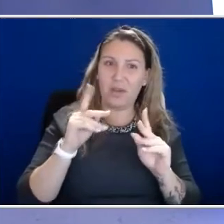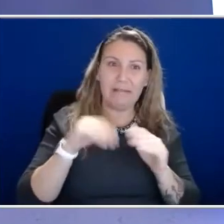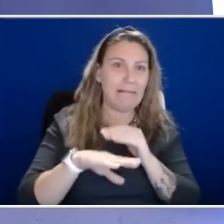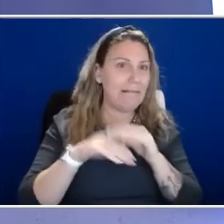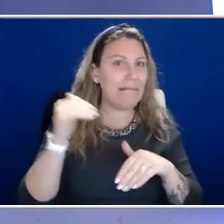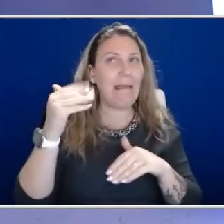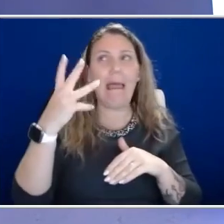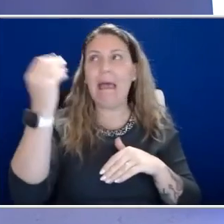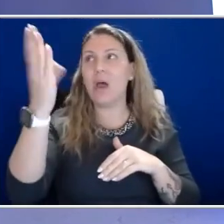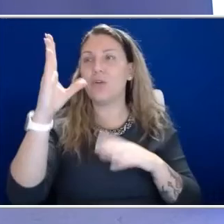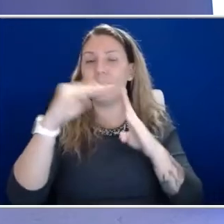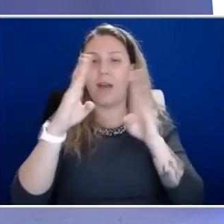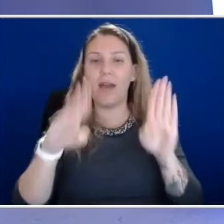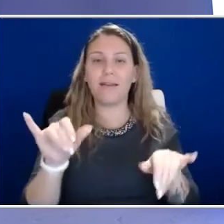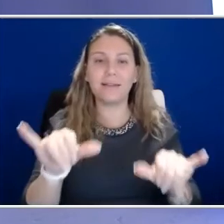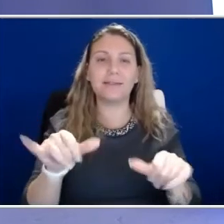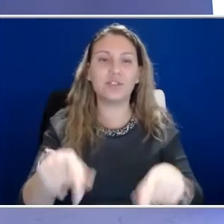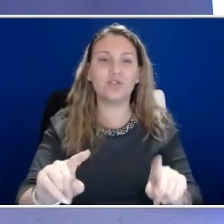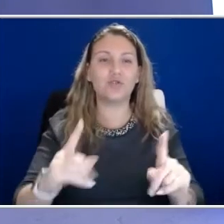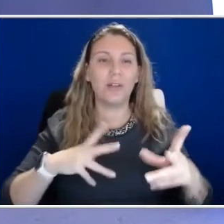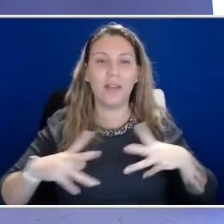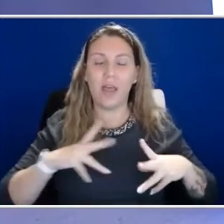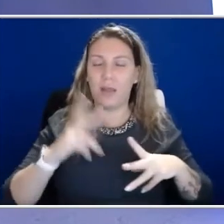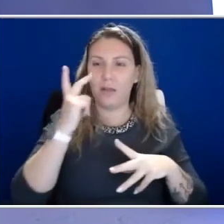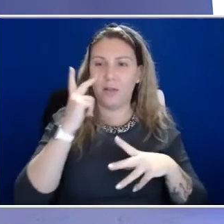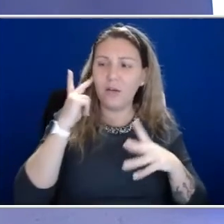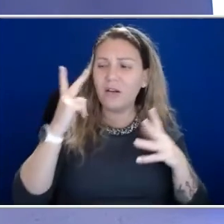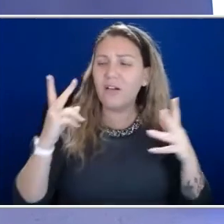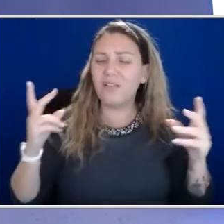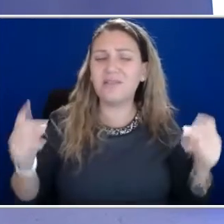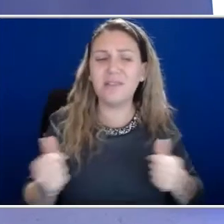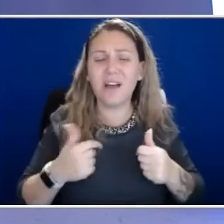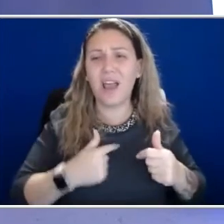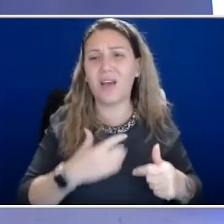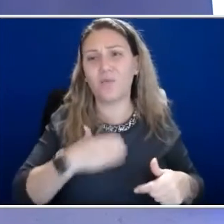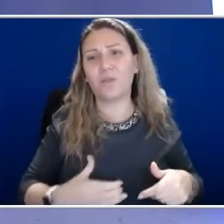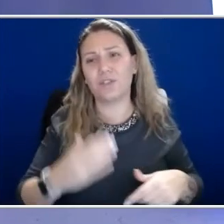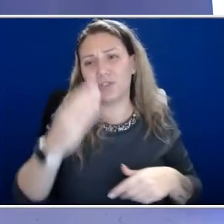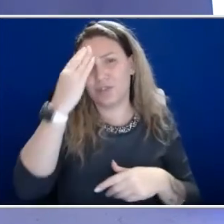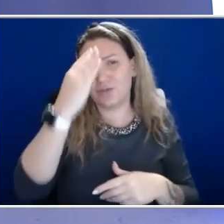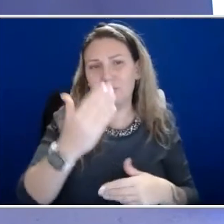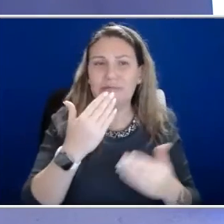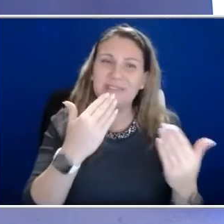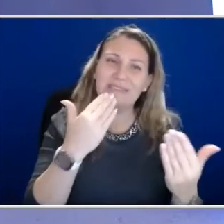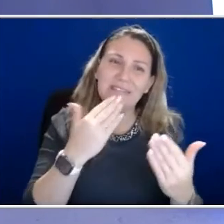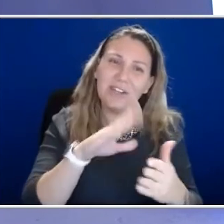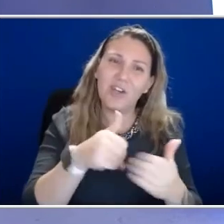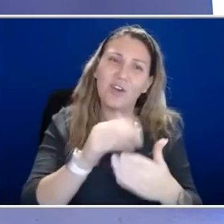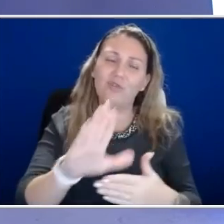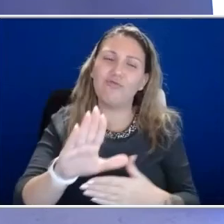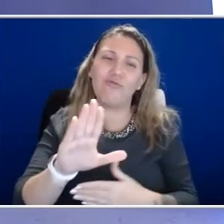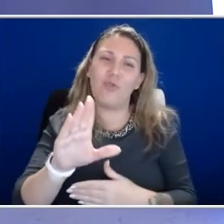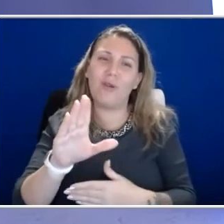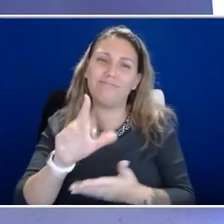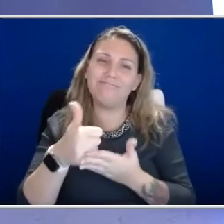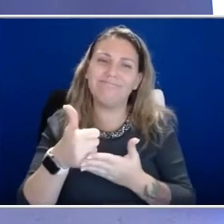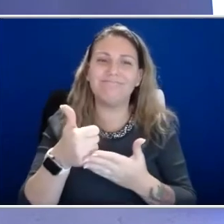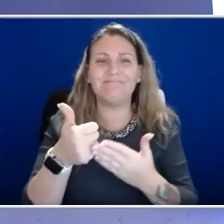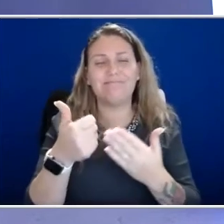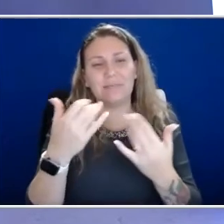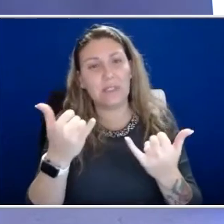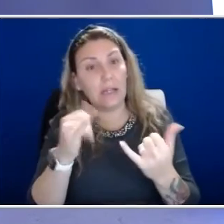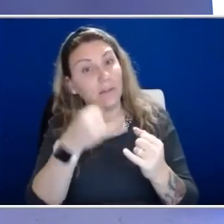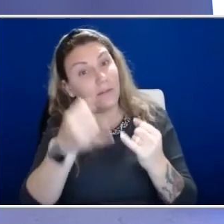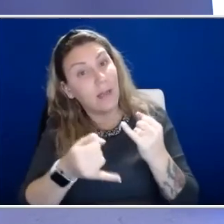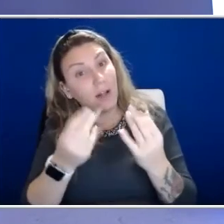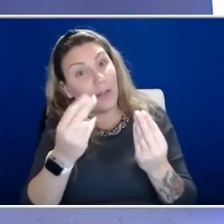And we don't want anybody to look back and feel like, gosh, I wish I would have known or remembered that. So thank you for all your tips today. And just any other final thoughts that we should know before